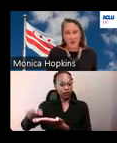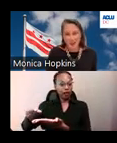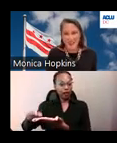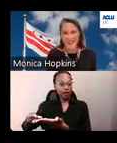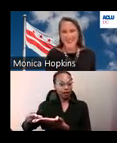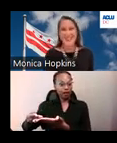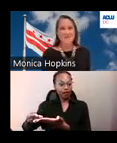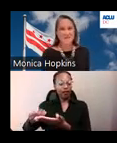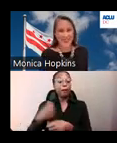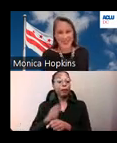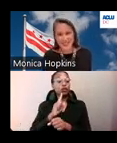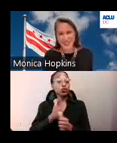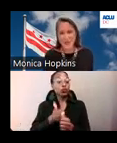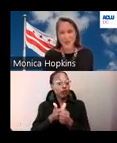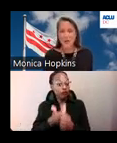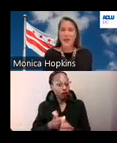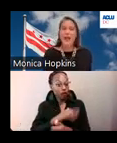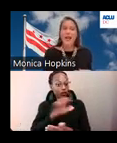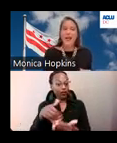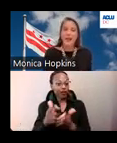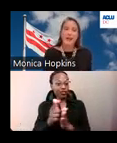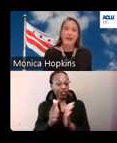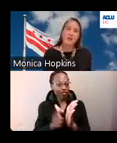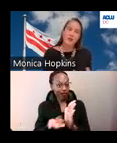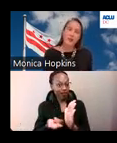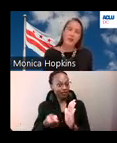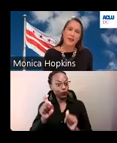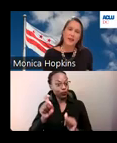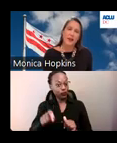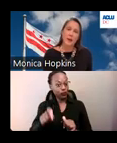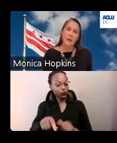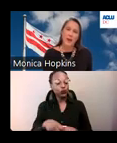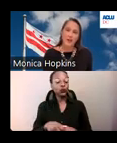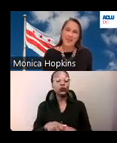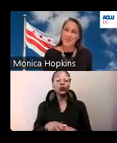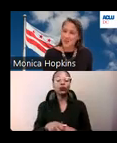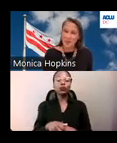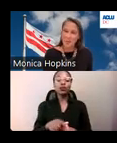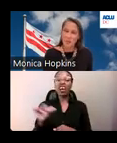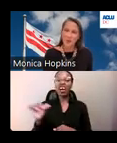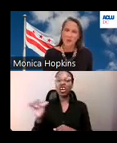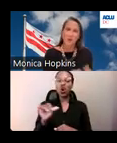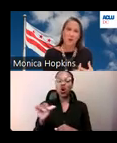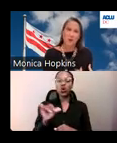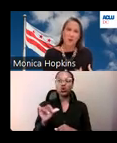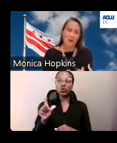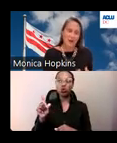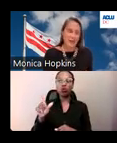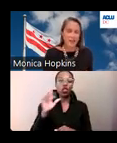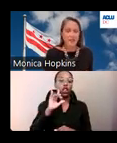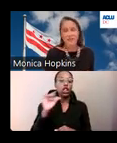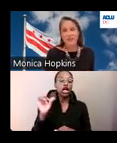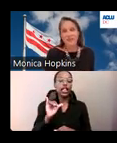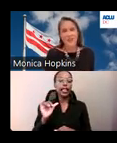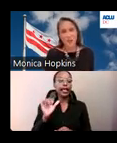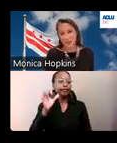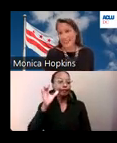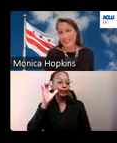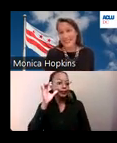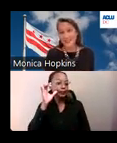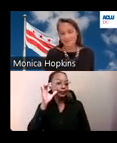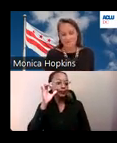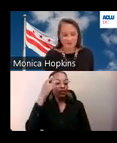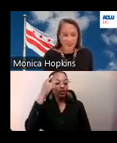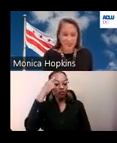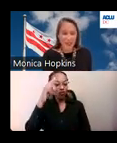all the laws that we need to, and serving as a sounding board for your